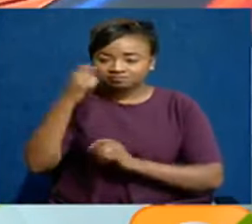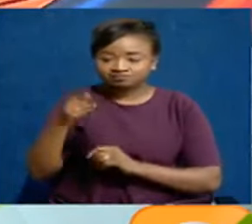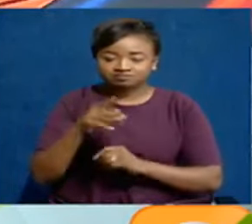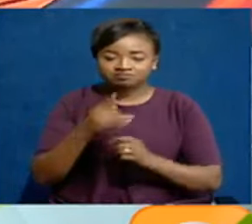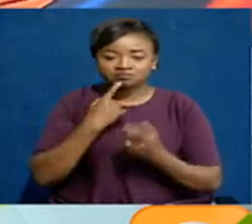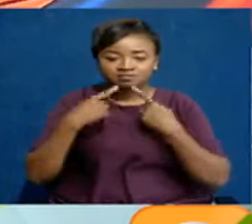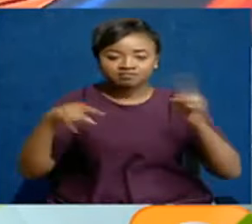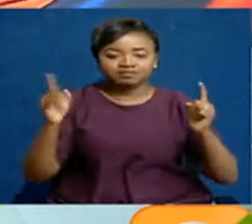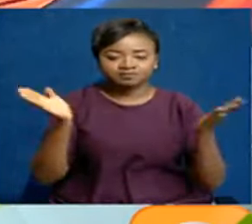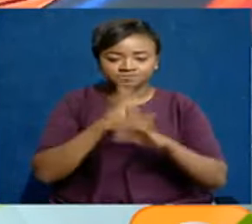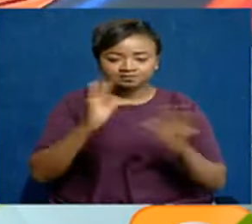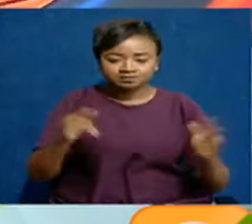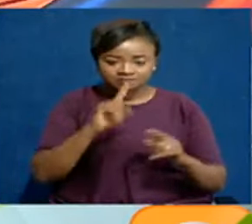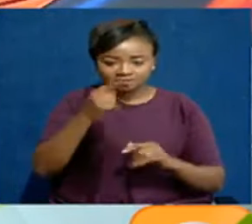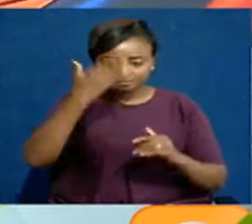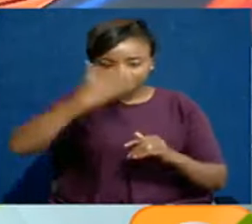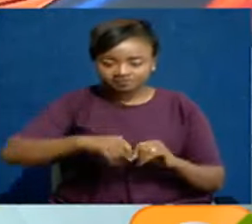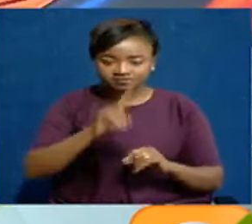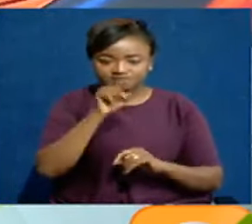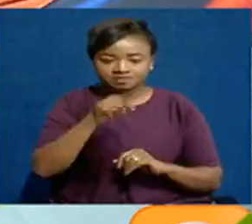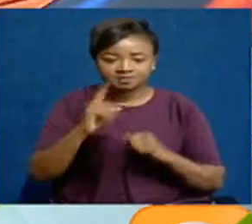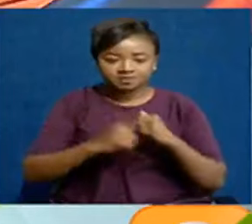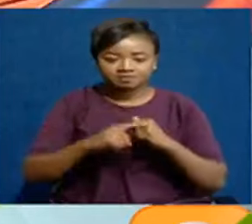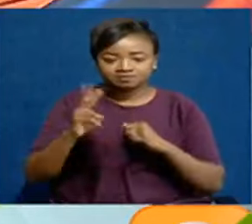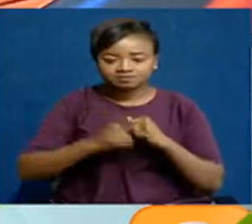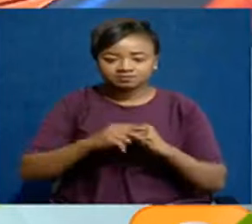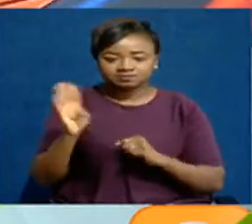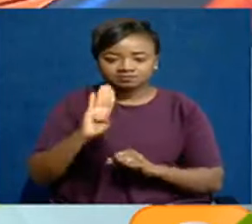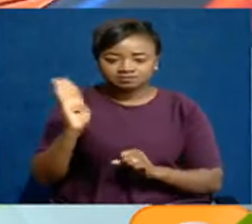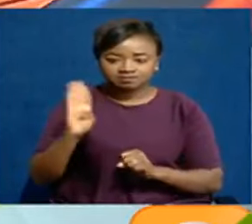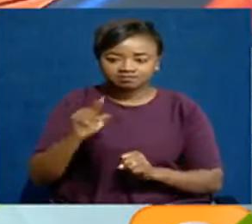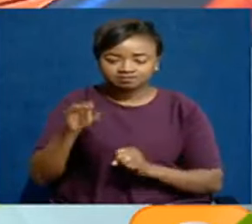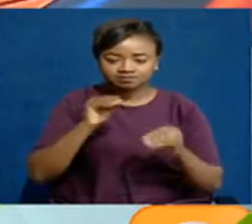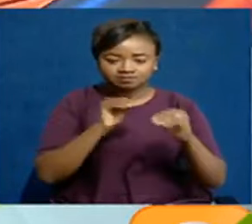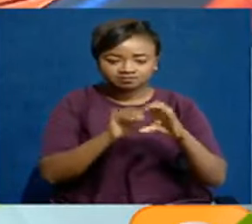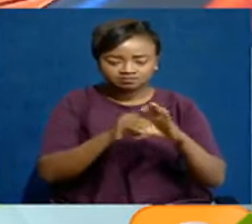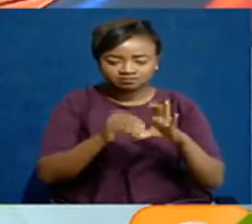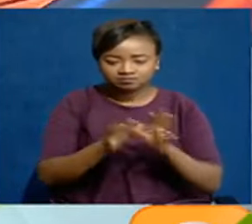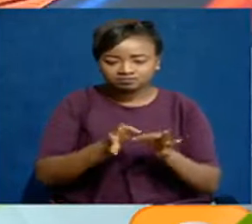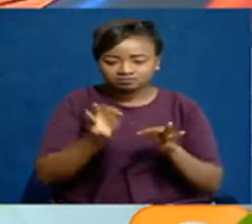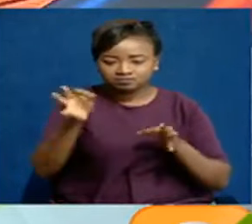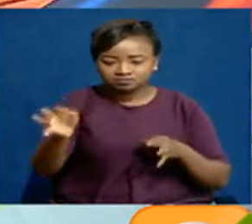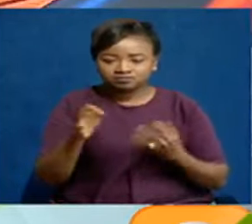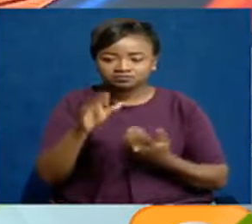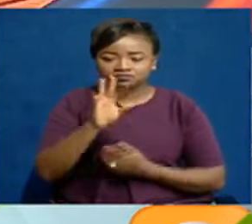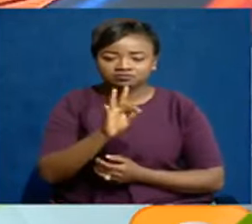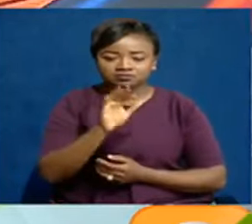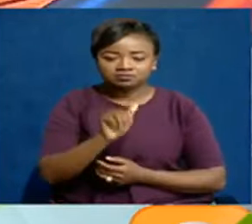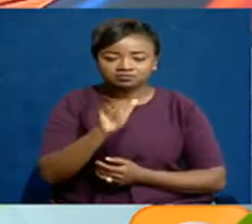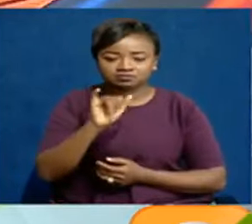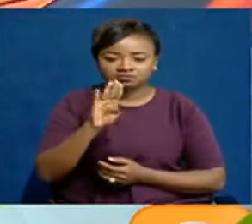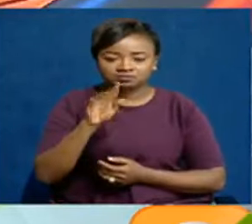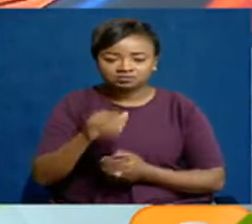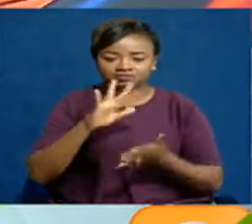phase of their 1.67 billion shillings investment in a long-distance fibre network around